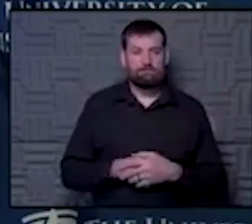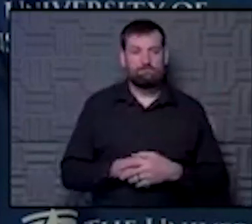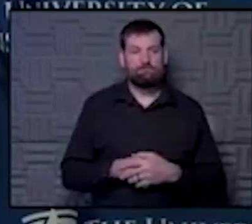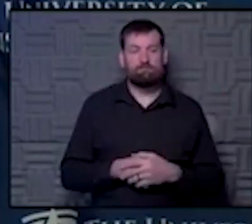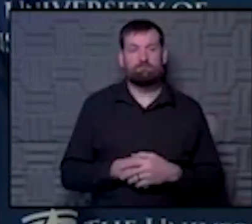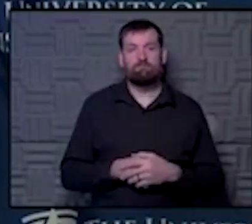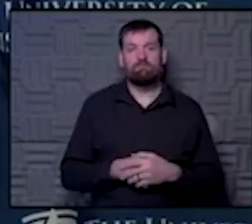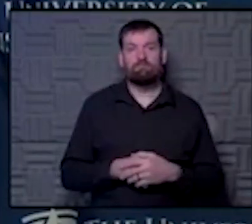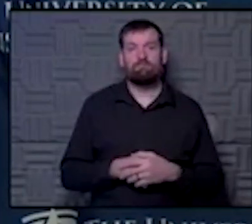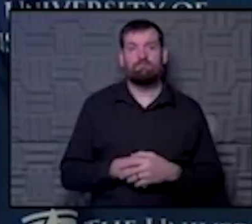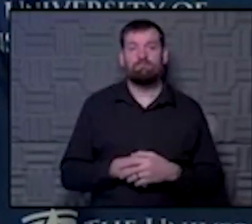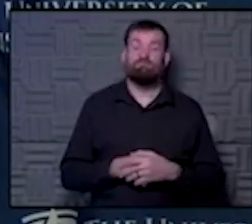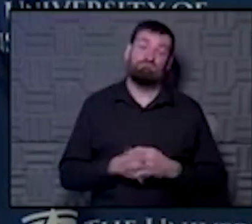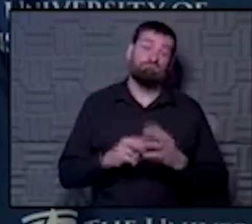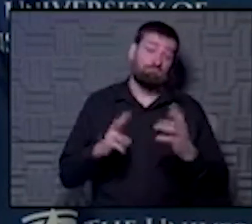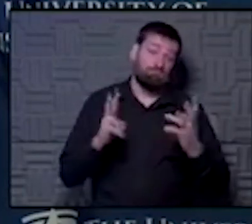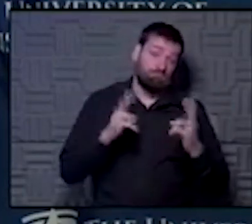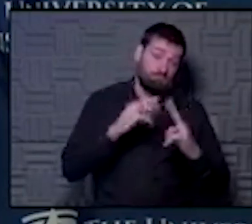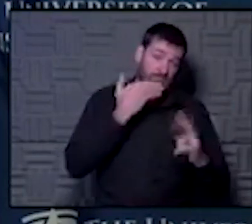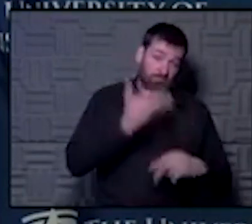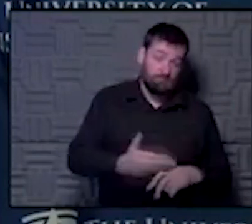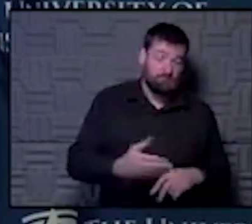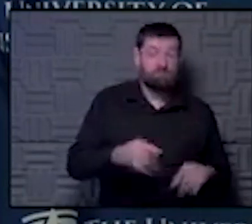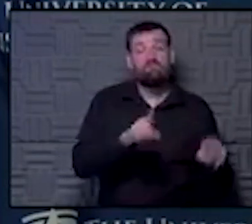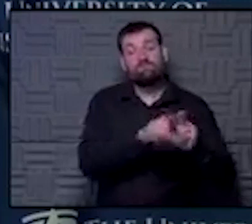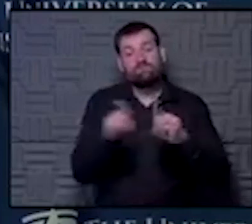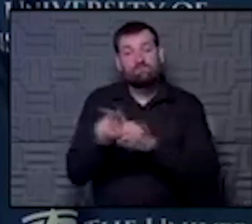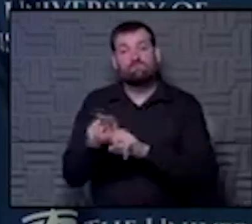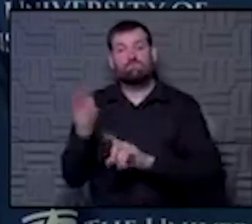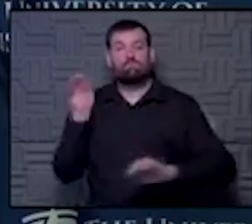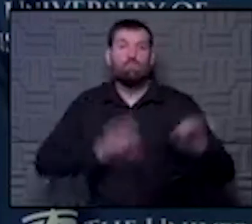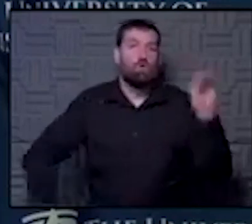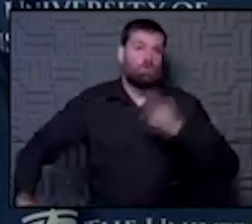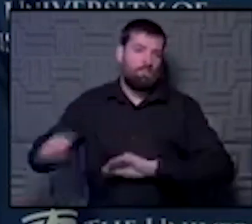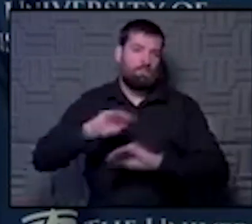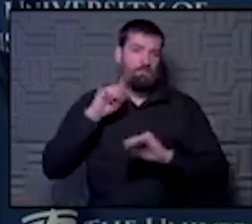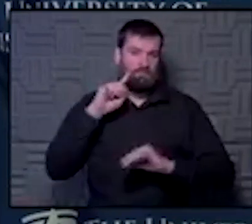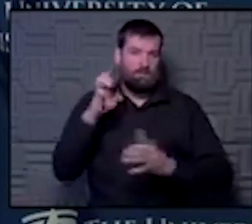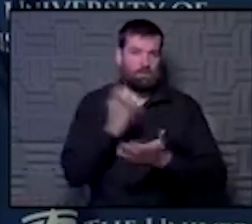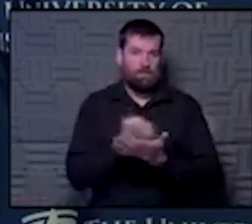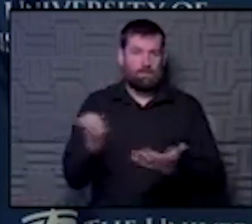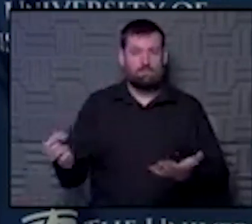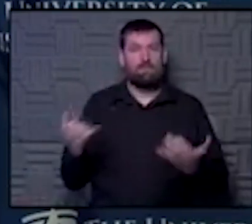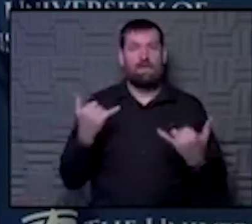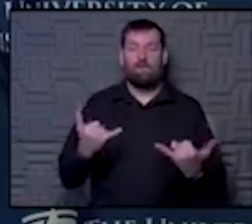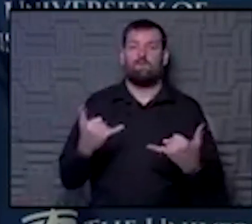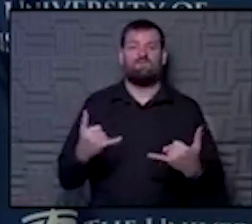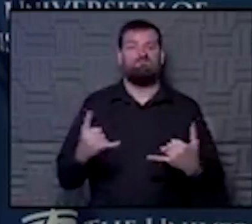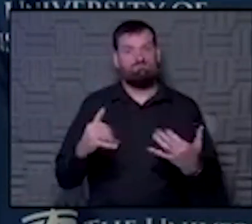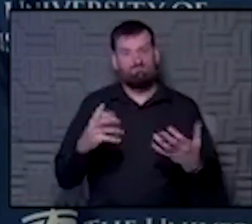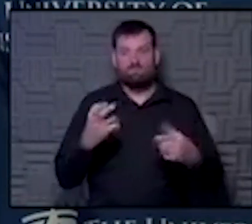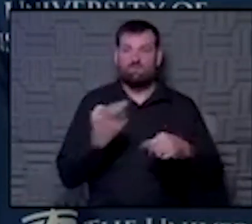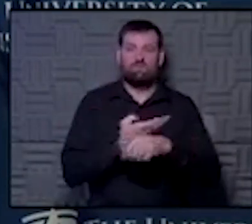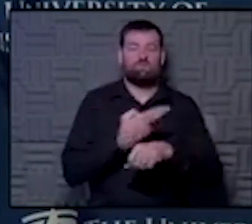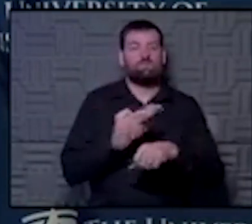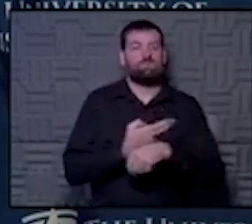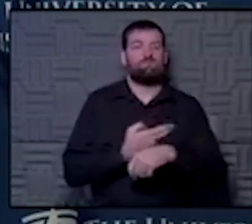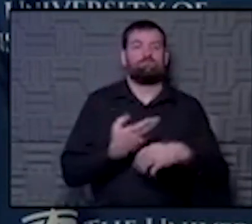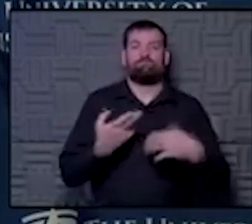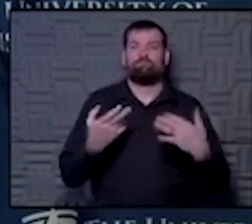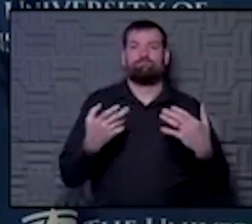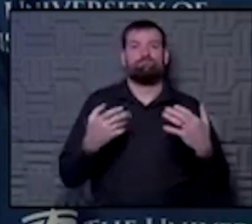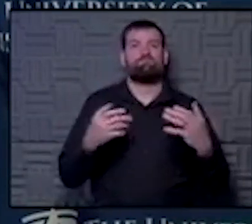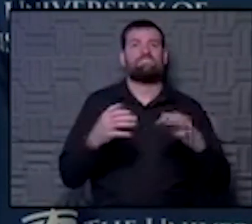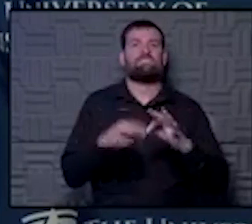aspect, that's very, very good. Also, the portability of equipment that we have nowadays, like even using a small,